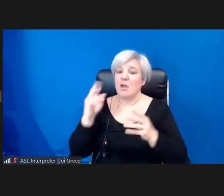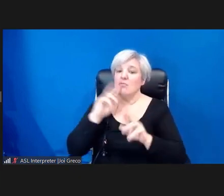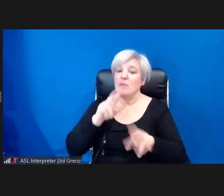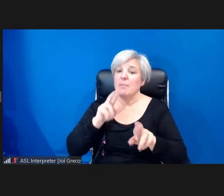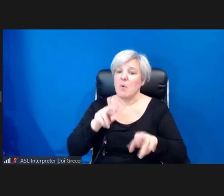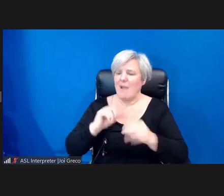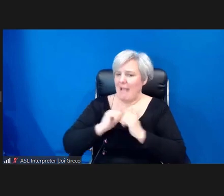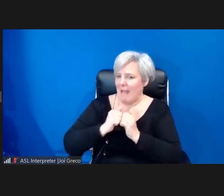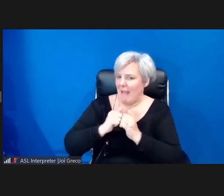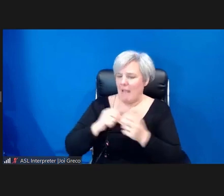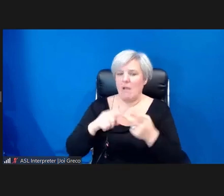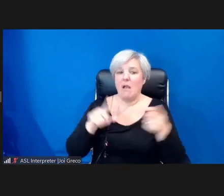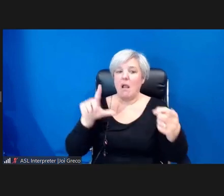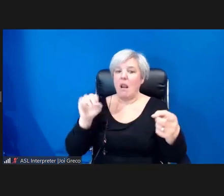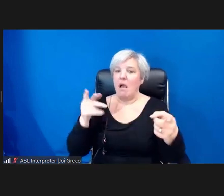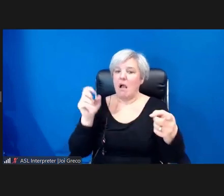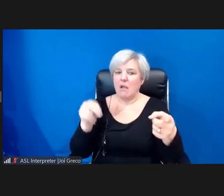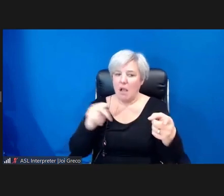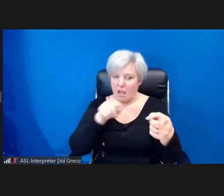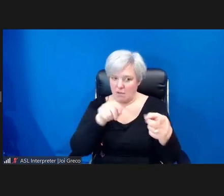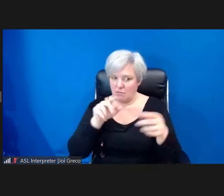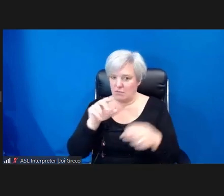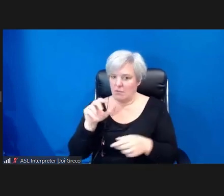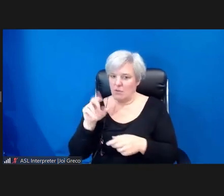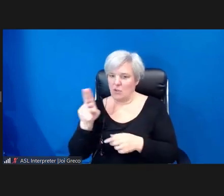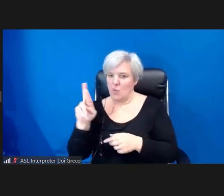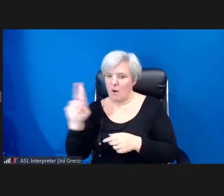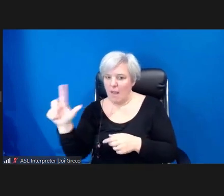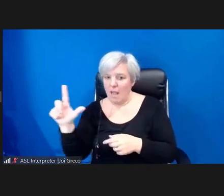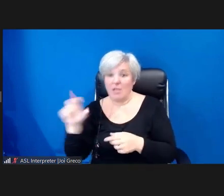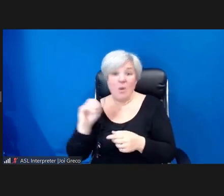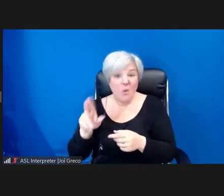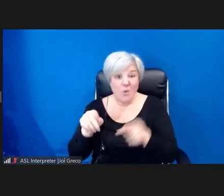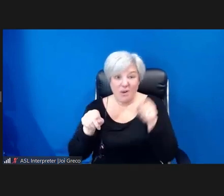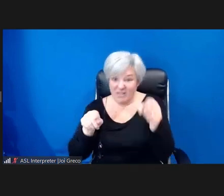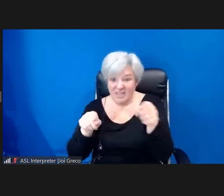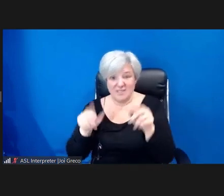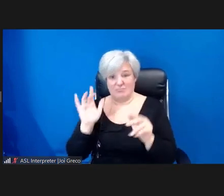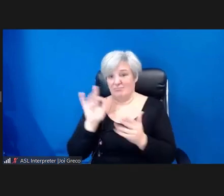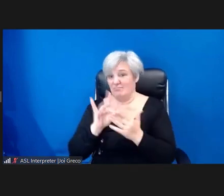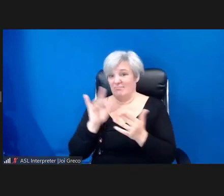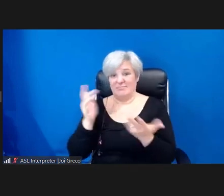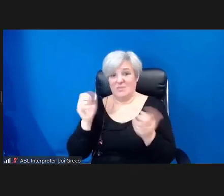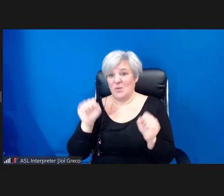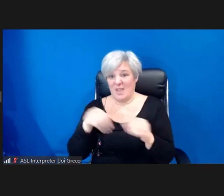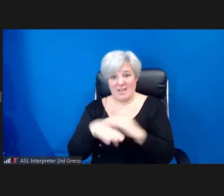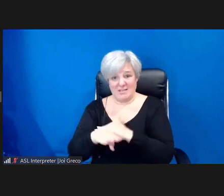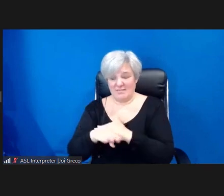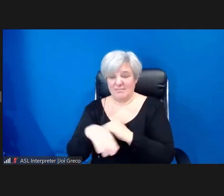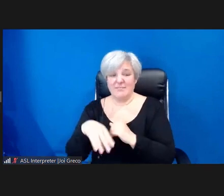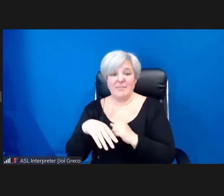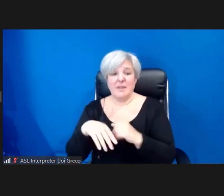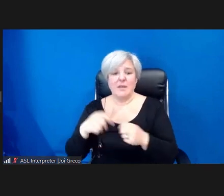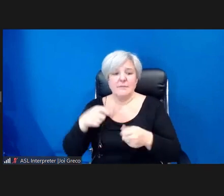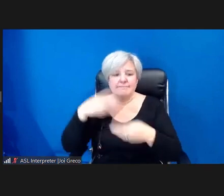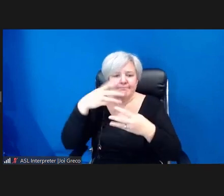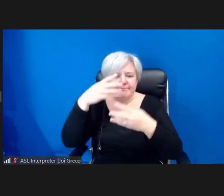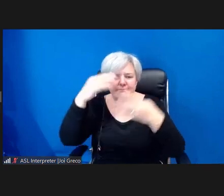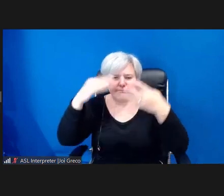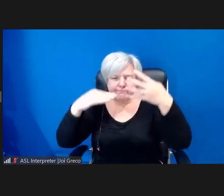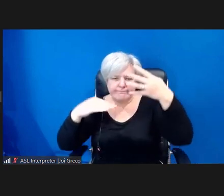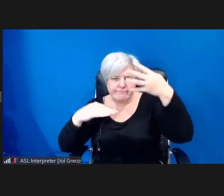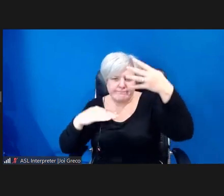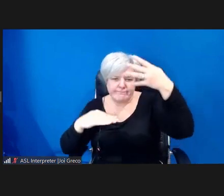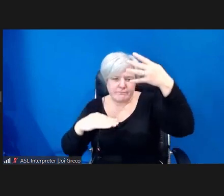log in via the Strata URL or through this webpage. As you scroll down to the bottom of the